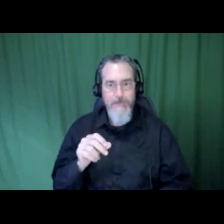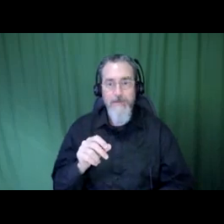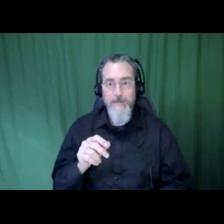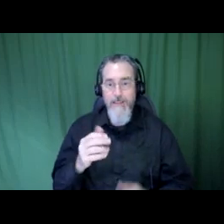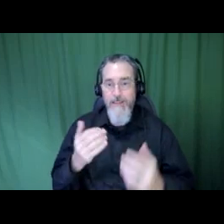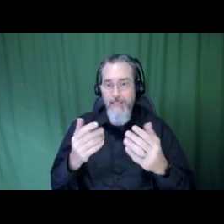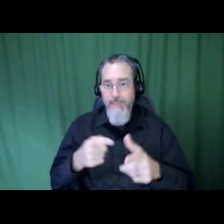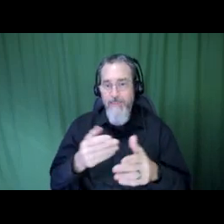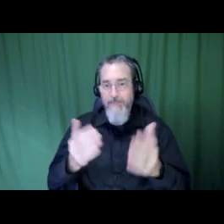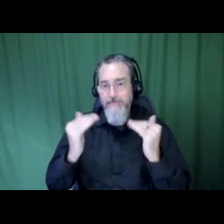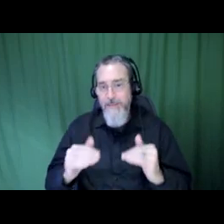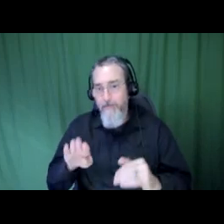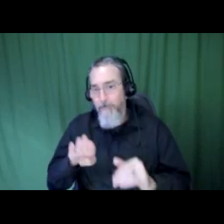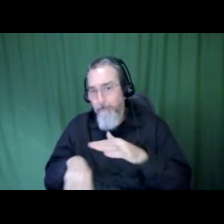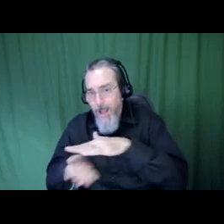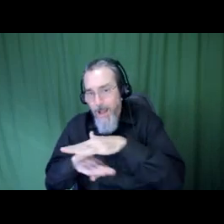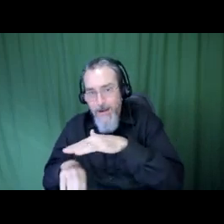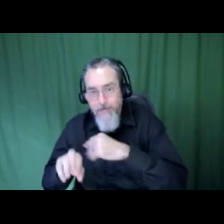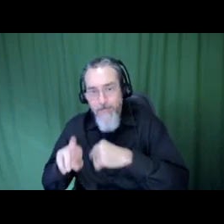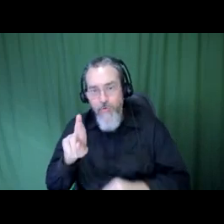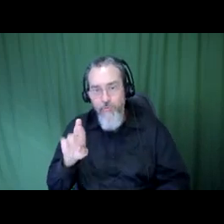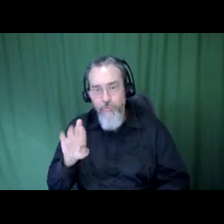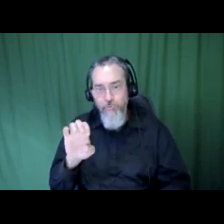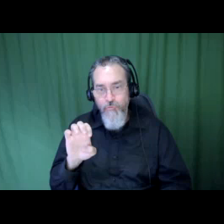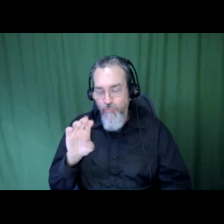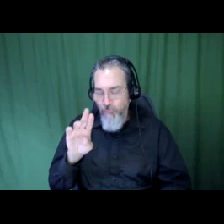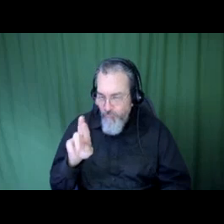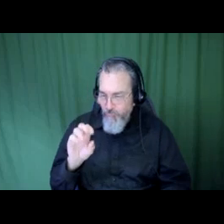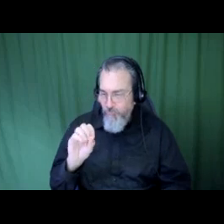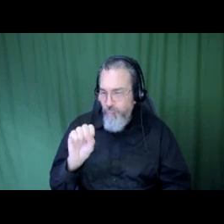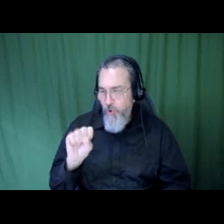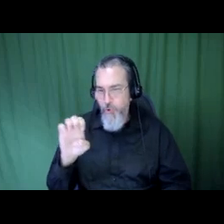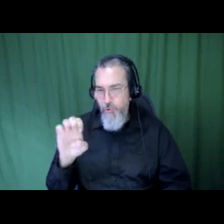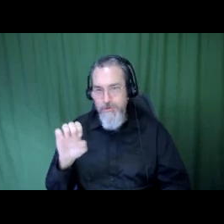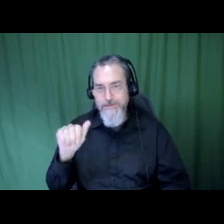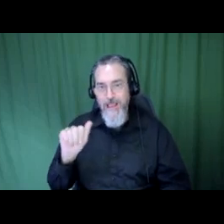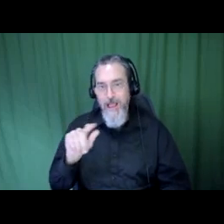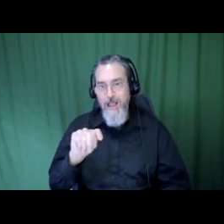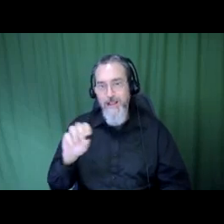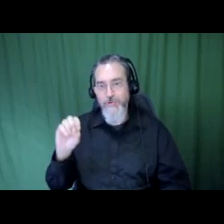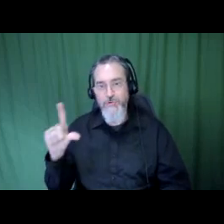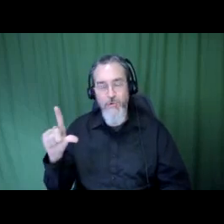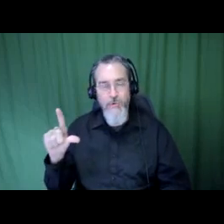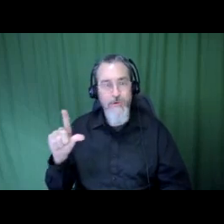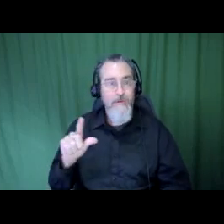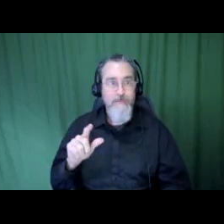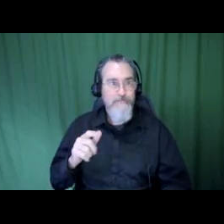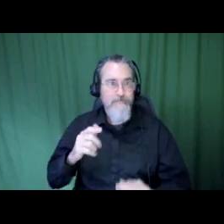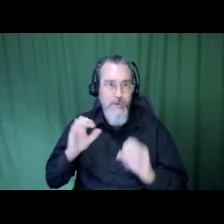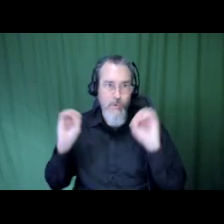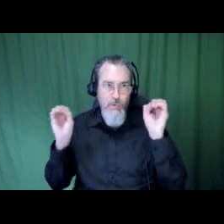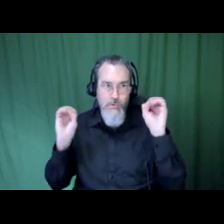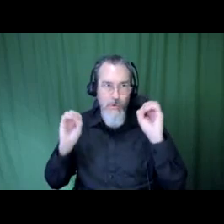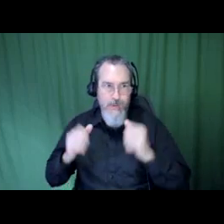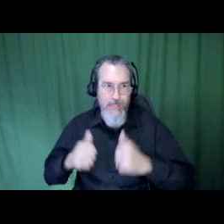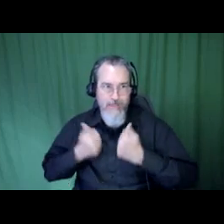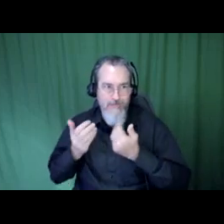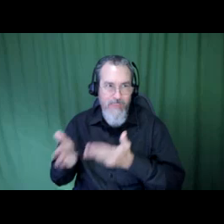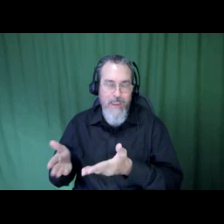Atoll, down at the bottom of that pop-out screen, is an uninhabited atoll that has never been